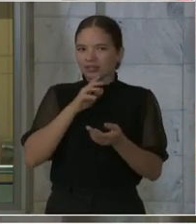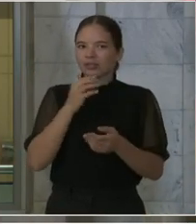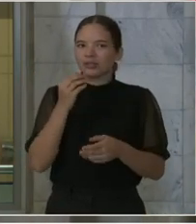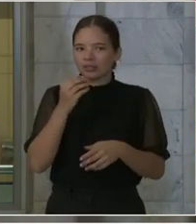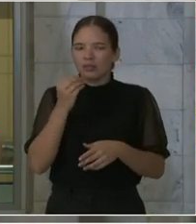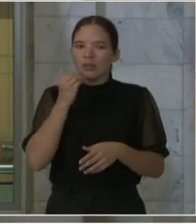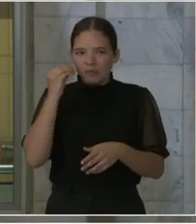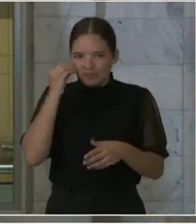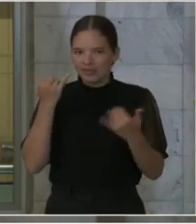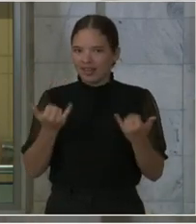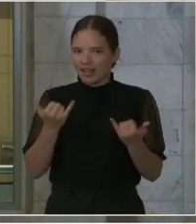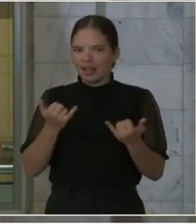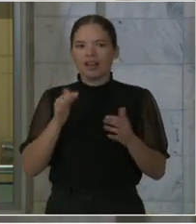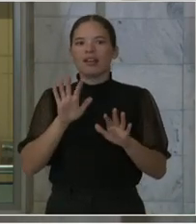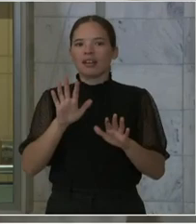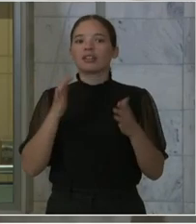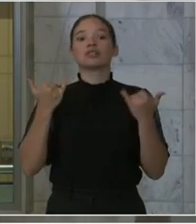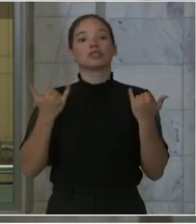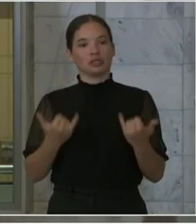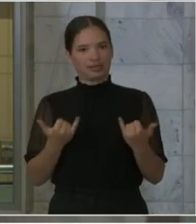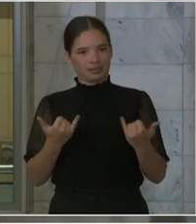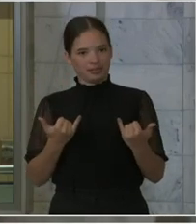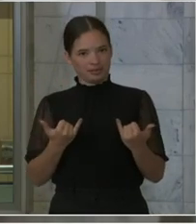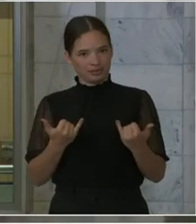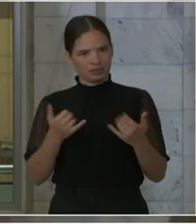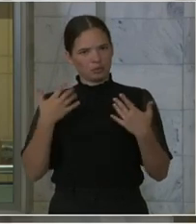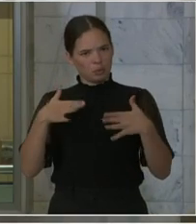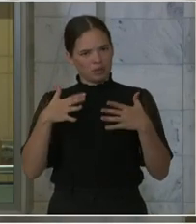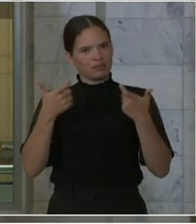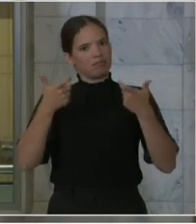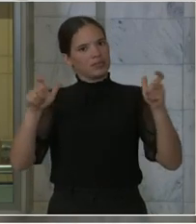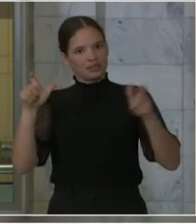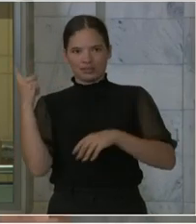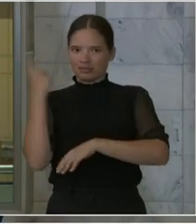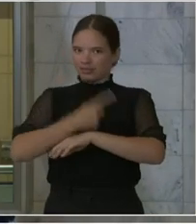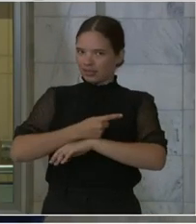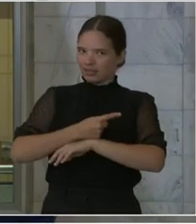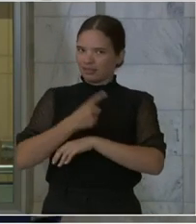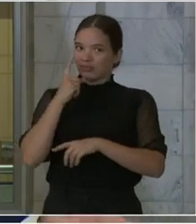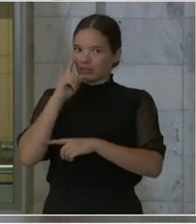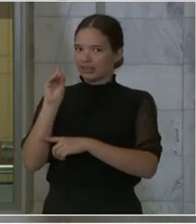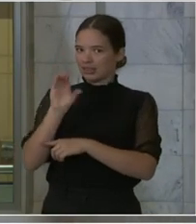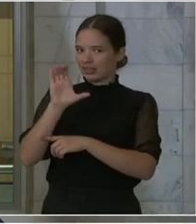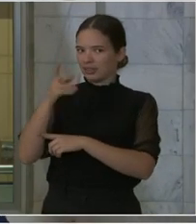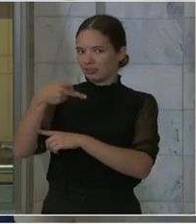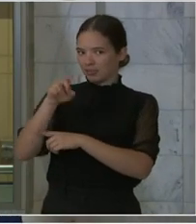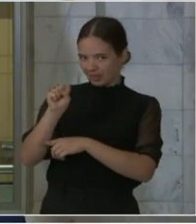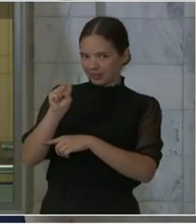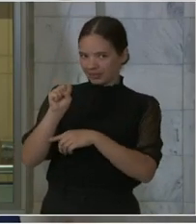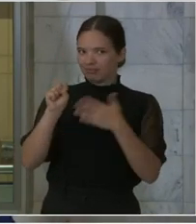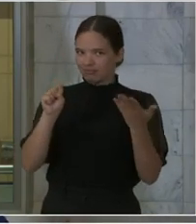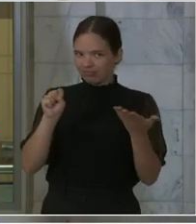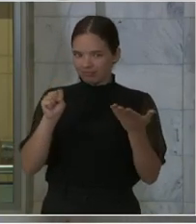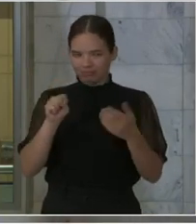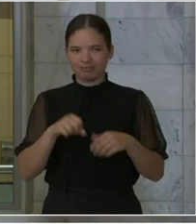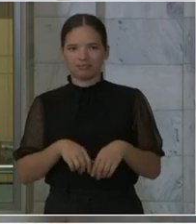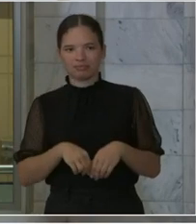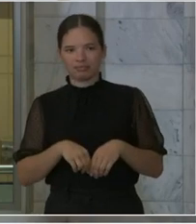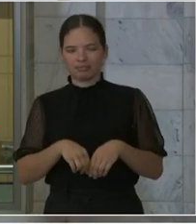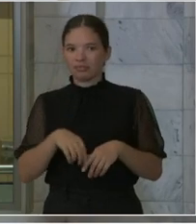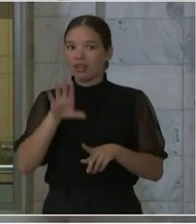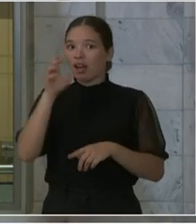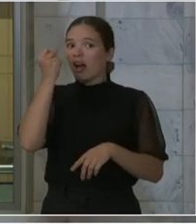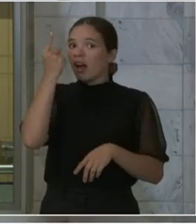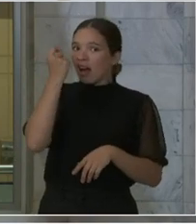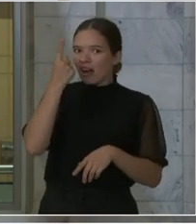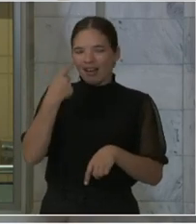today is not only is this a big day and huge for DC Public Schools, but we wouldn't be here without your leadership, sir. And sincerely,